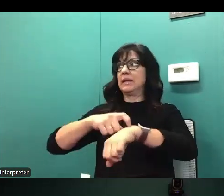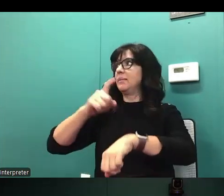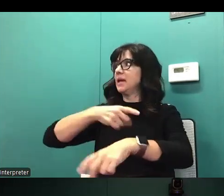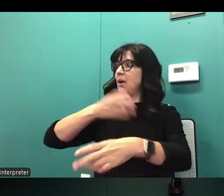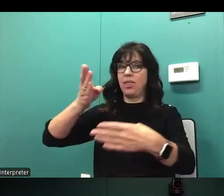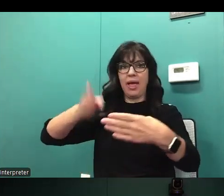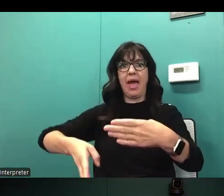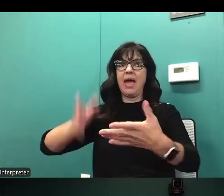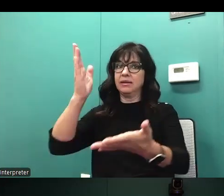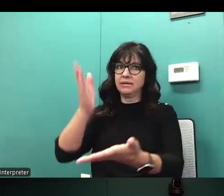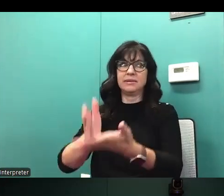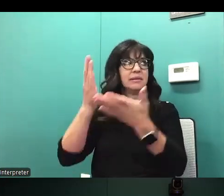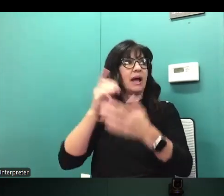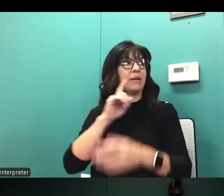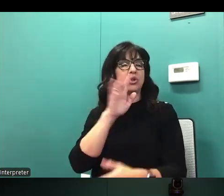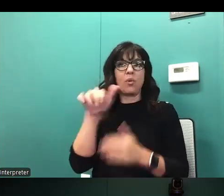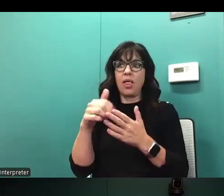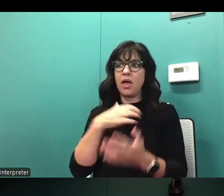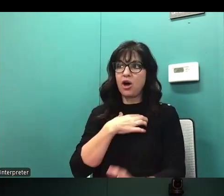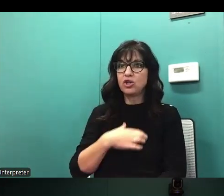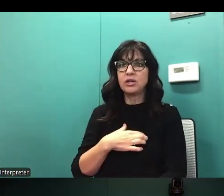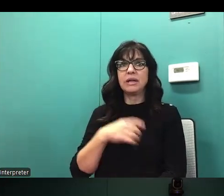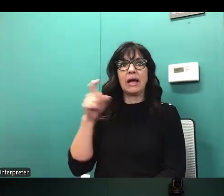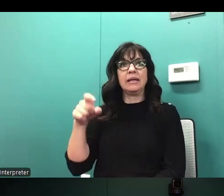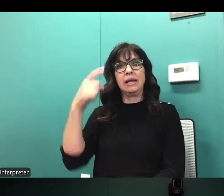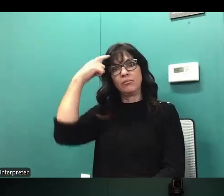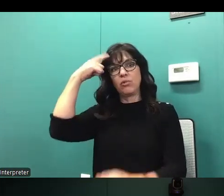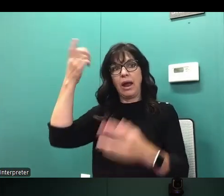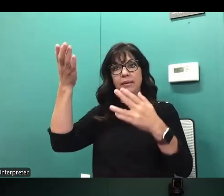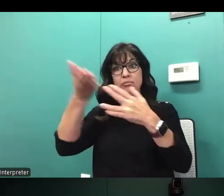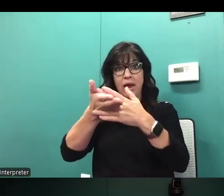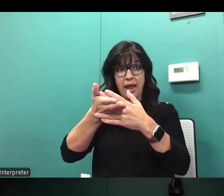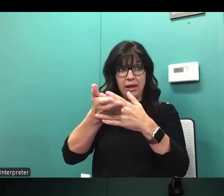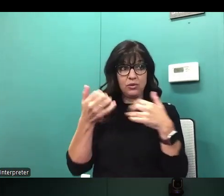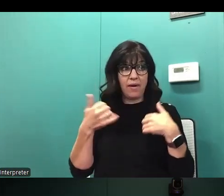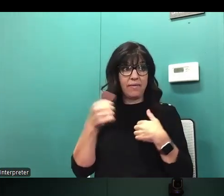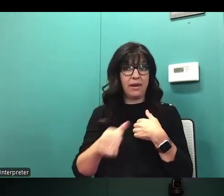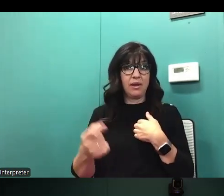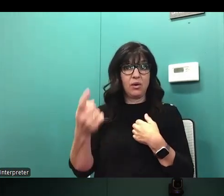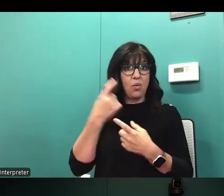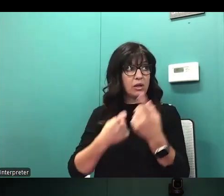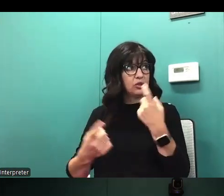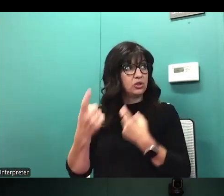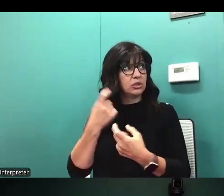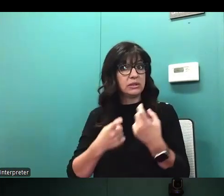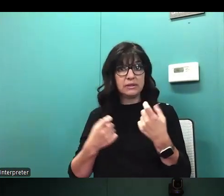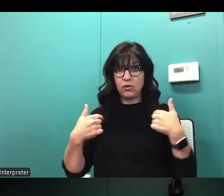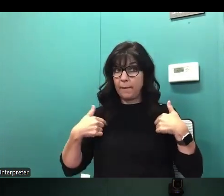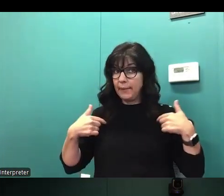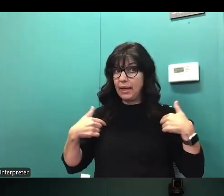here because I'm sure we're all hungry and need a brain break. Do you have any questions for